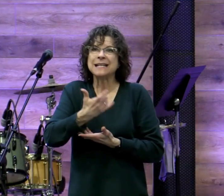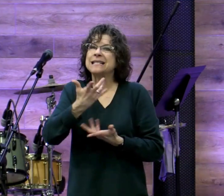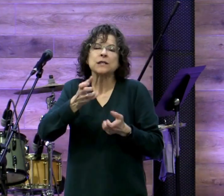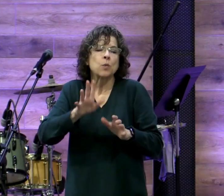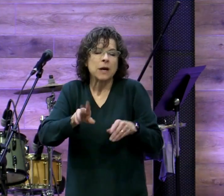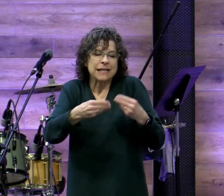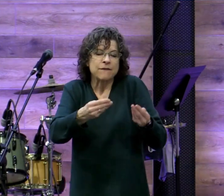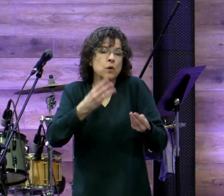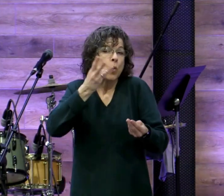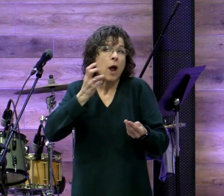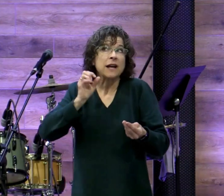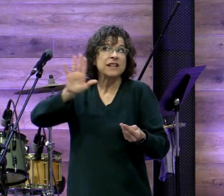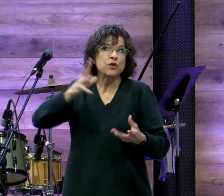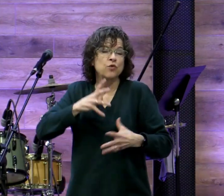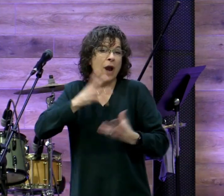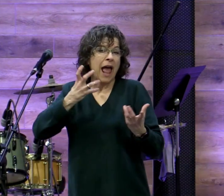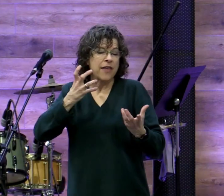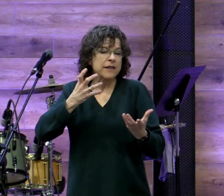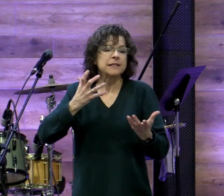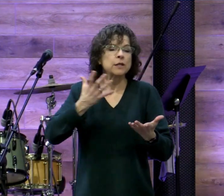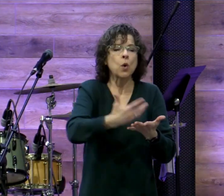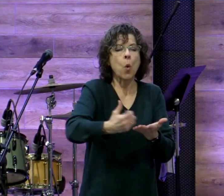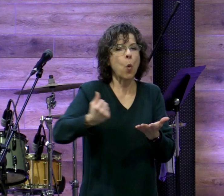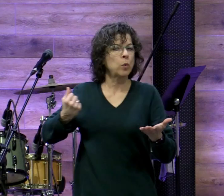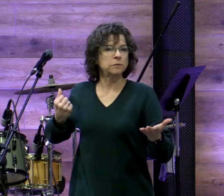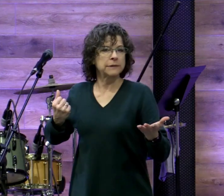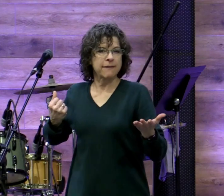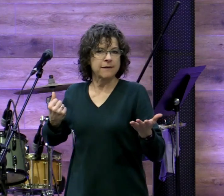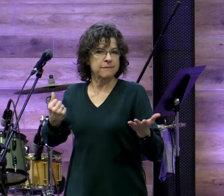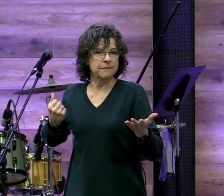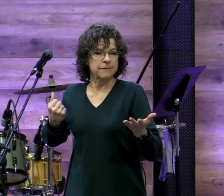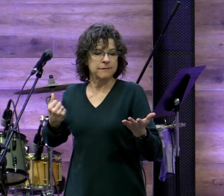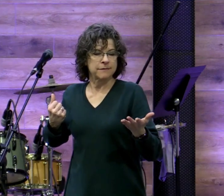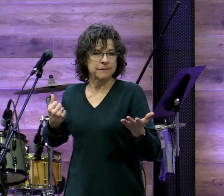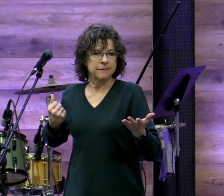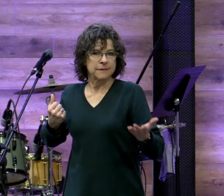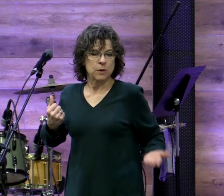takes it away and says, you will not drink it anymore.